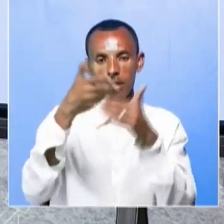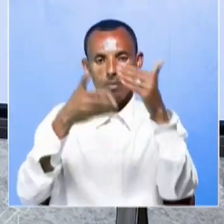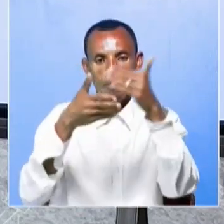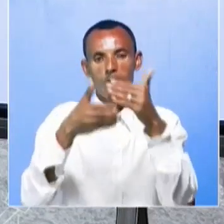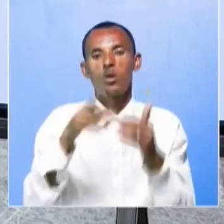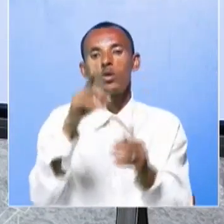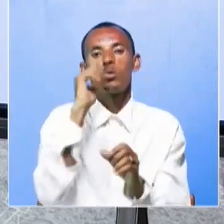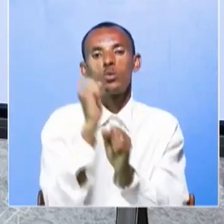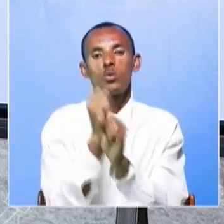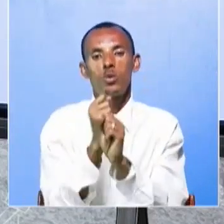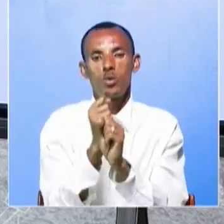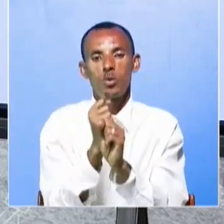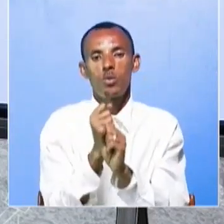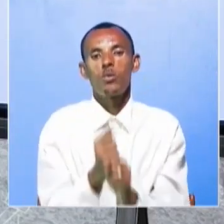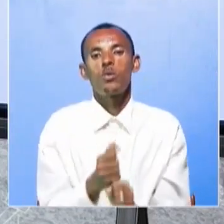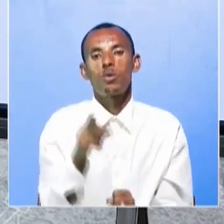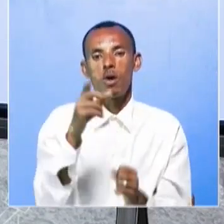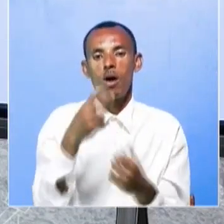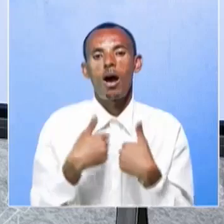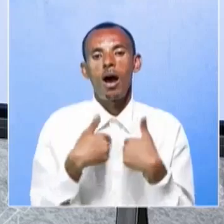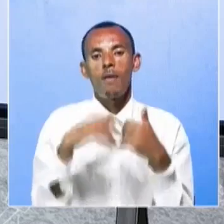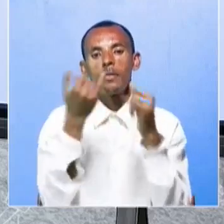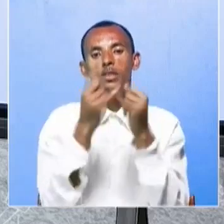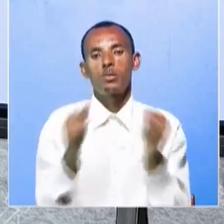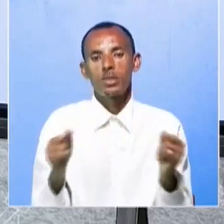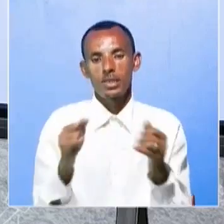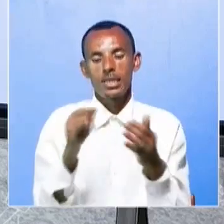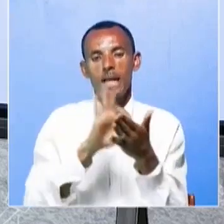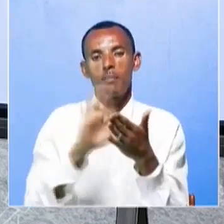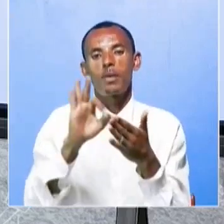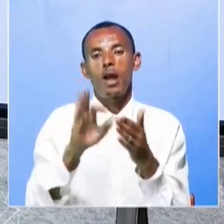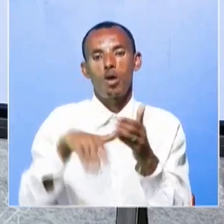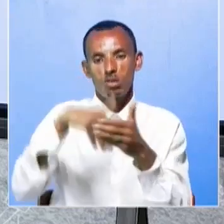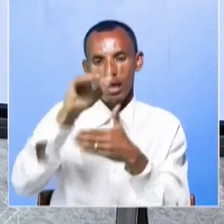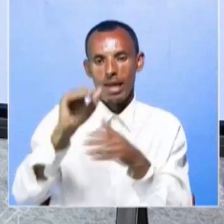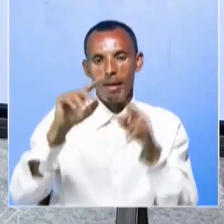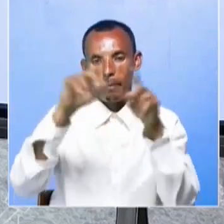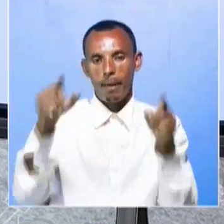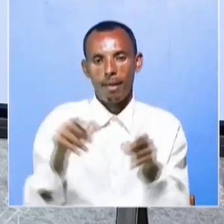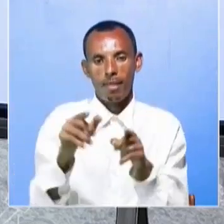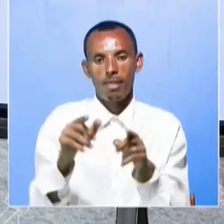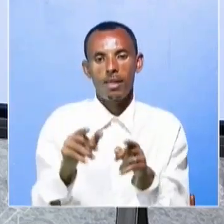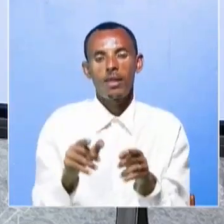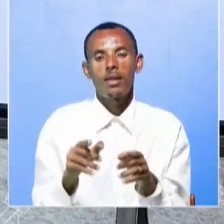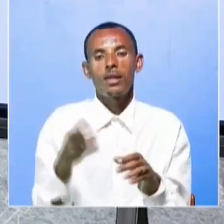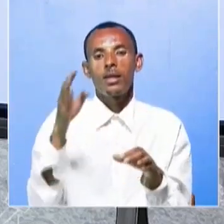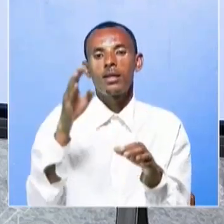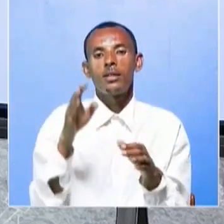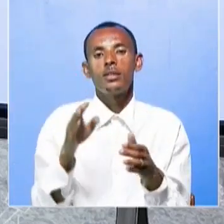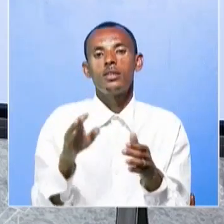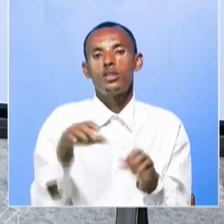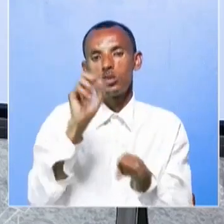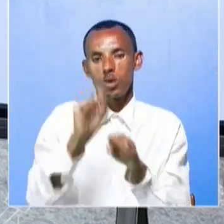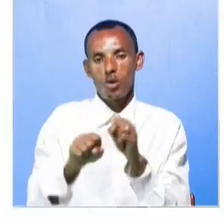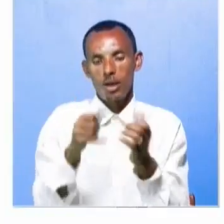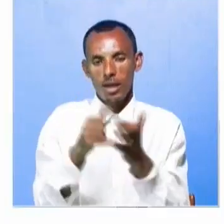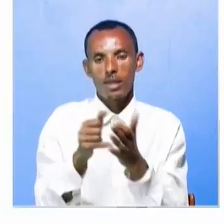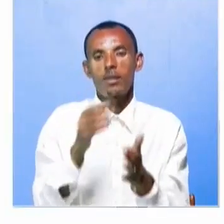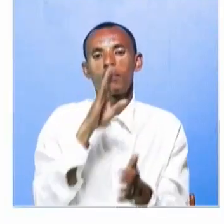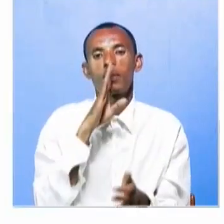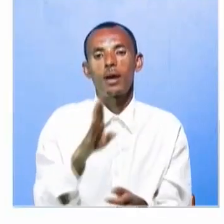need to do is you have to distribute the number outside the bracket into here. So it